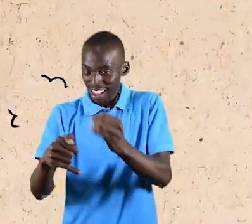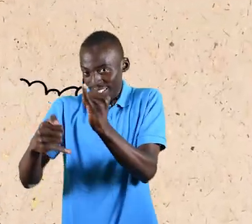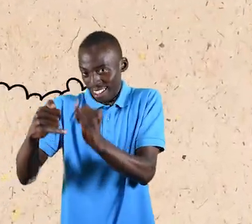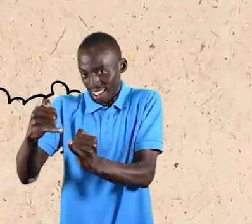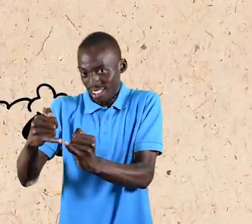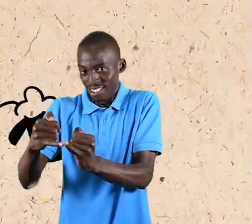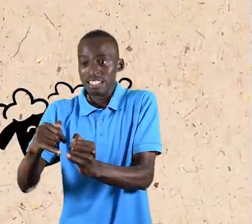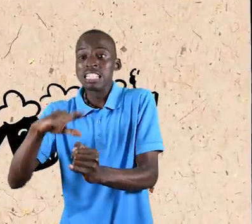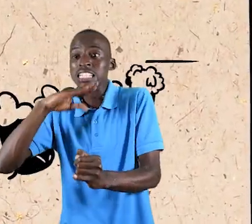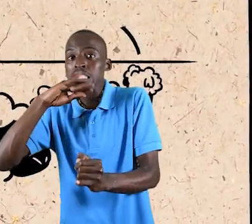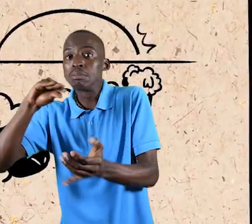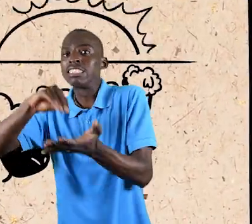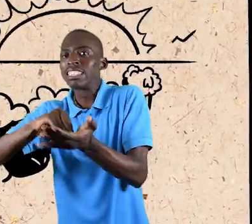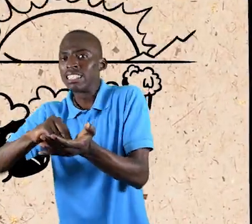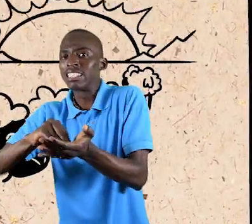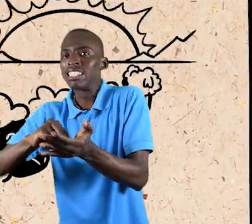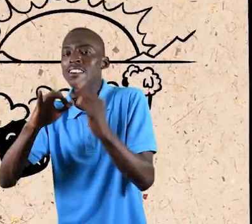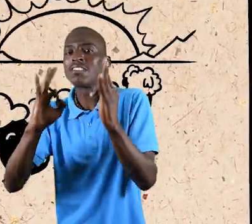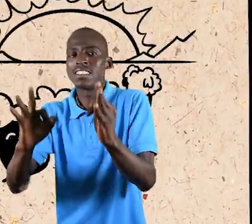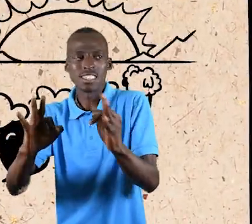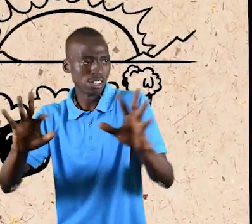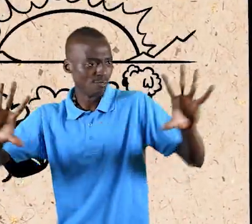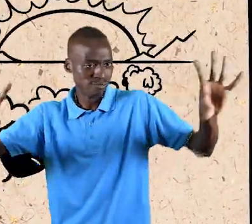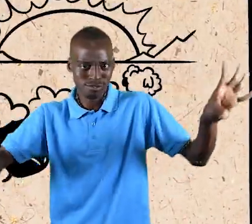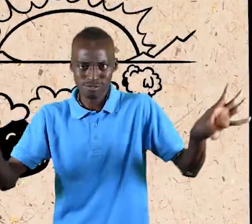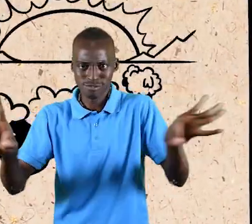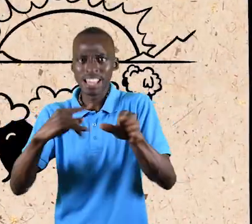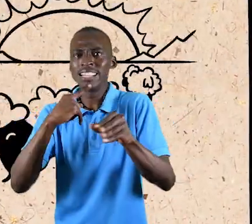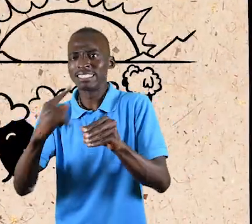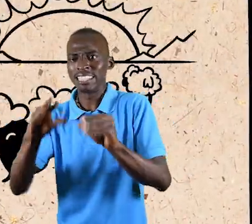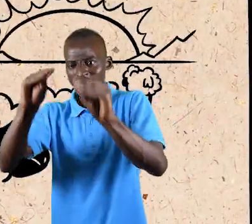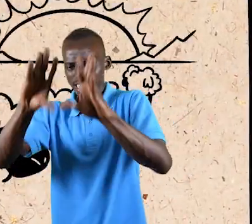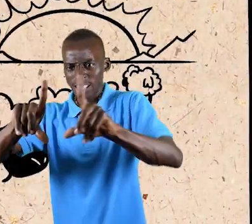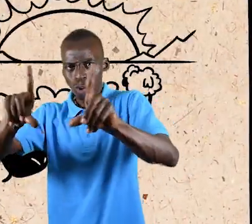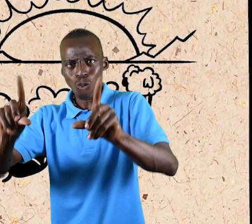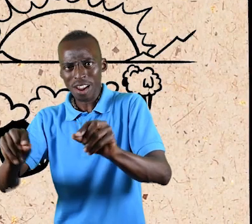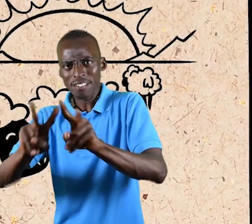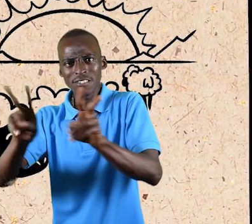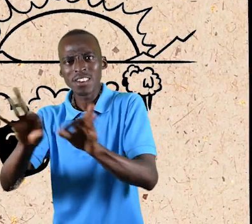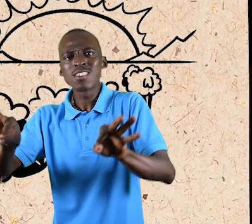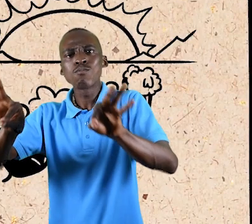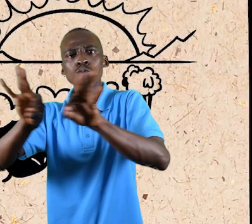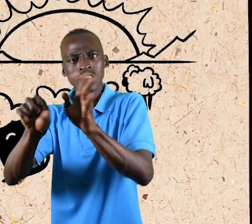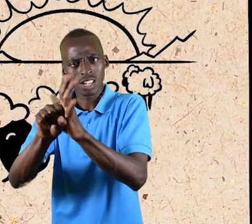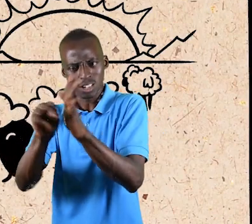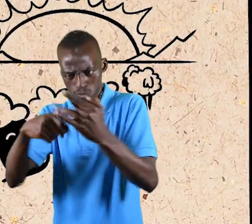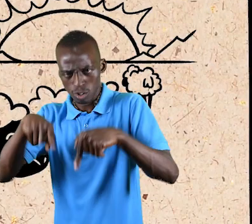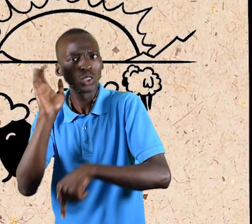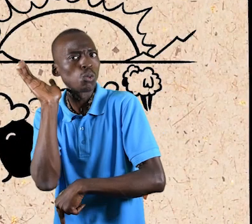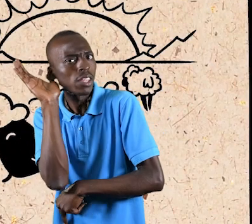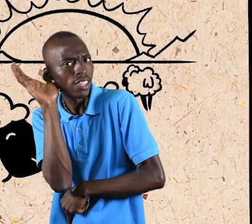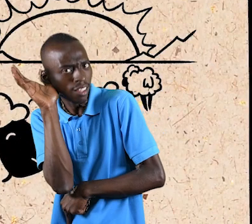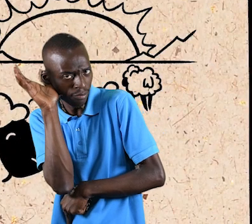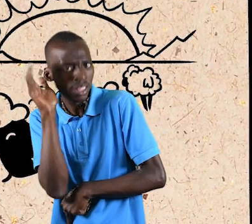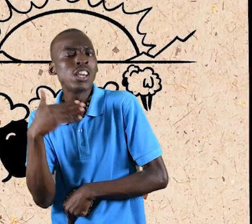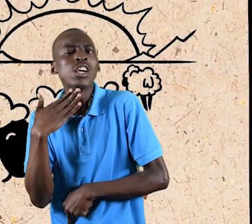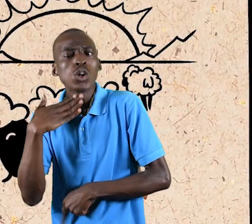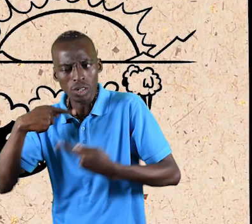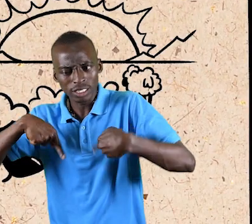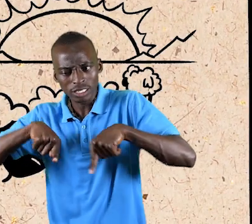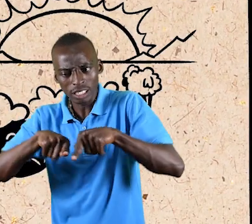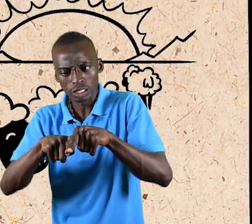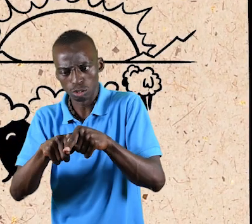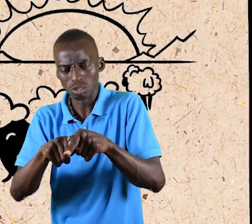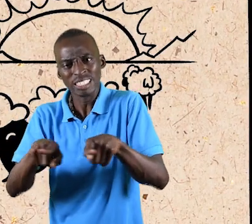author speaks up again, and he brings it all to a conclusion. He says, the teacher's words are very important for us to hear. He likens them to a